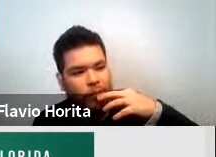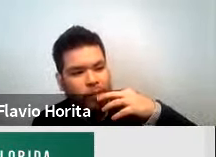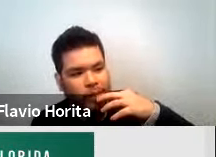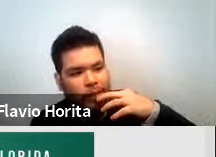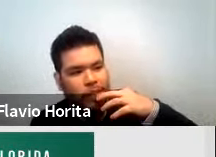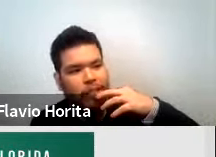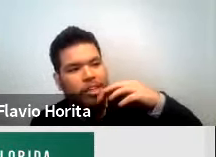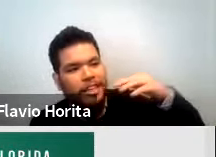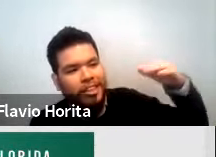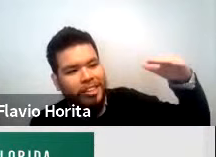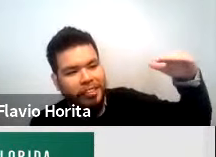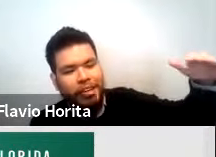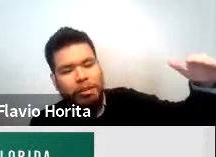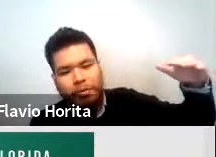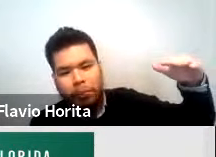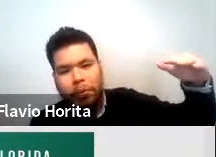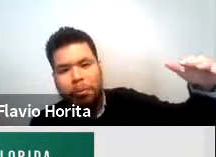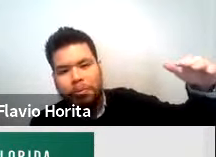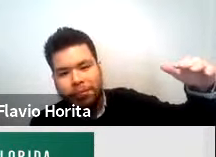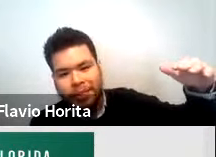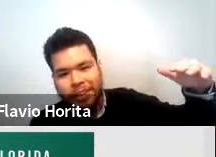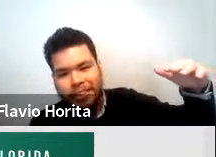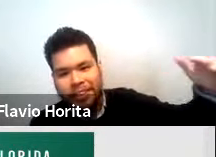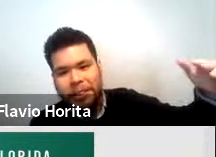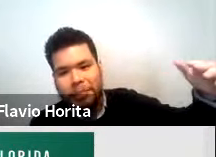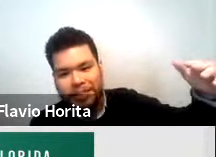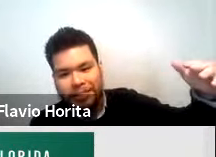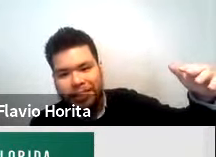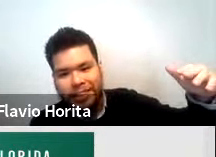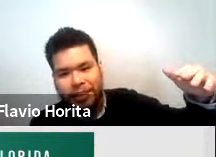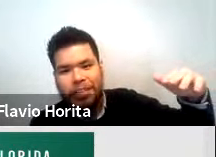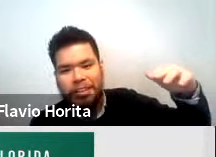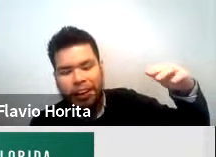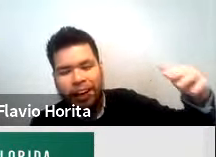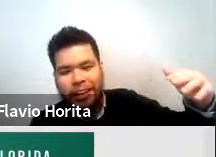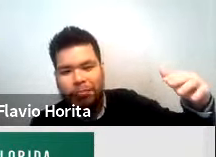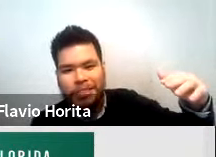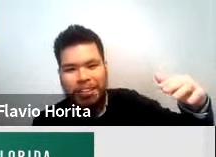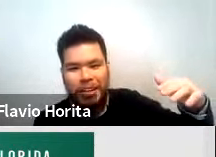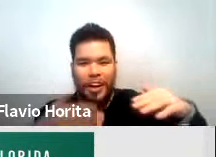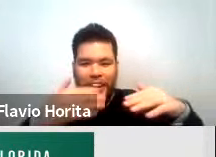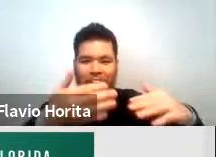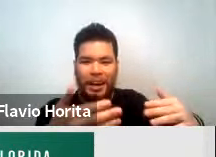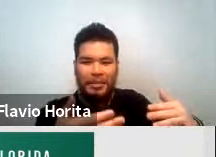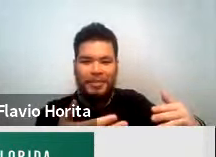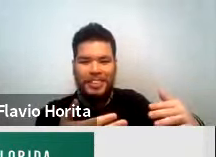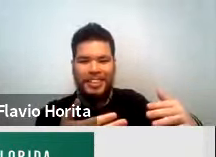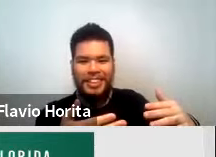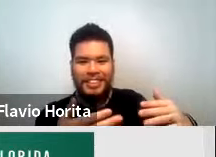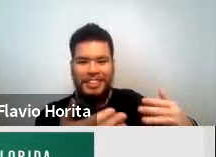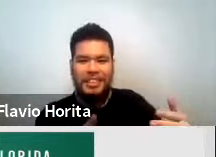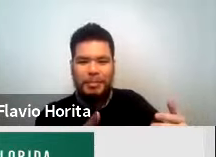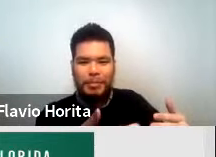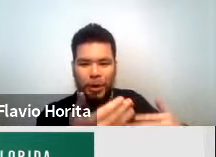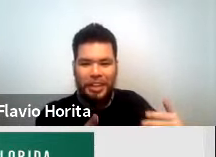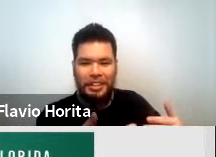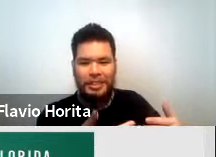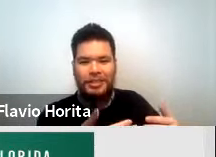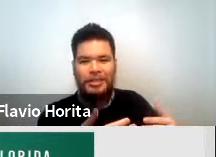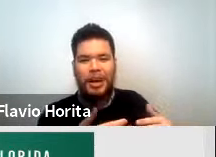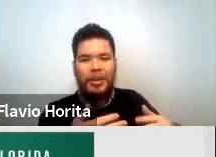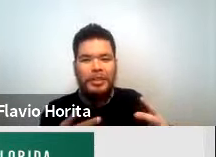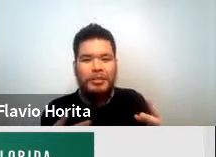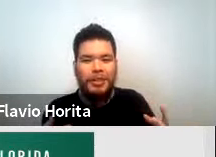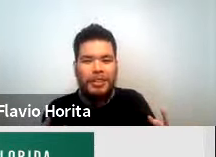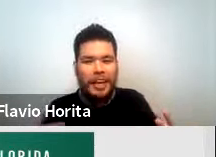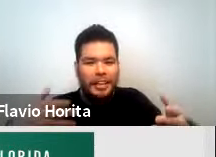from 2013, they start with the problem statement. And it was like, yeah, but they already have the system working, you